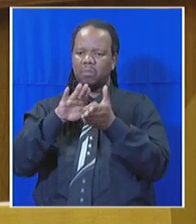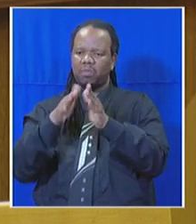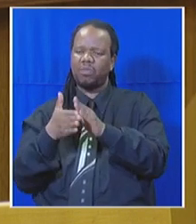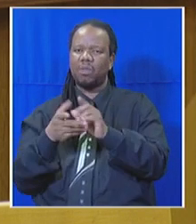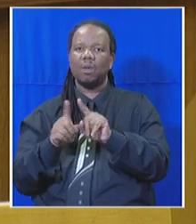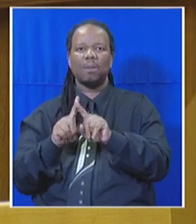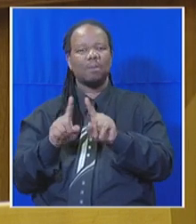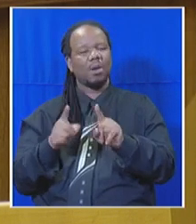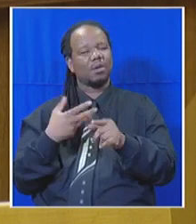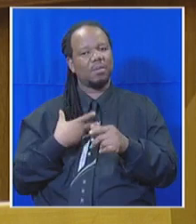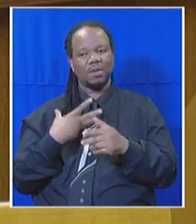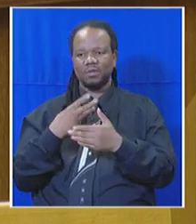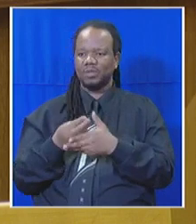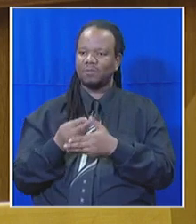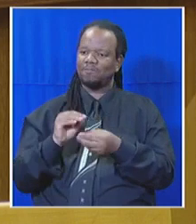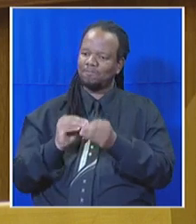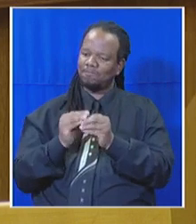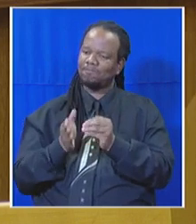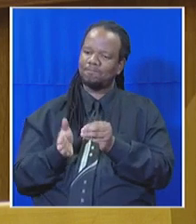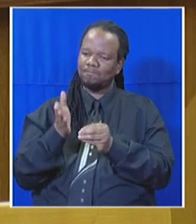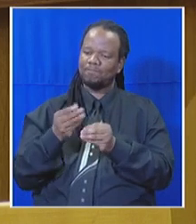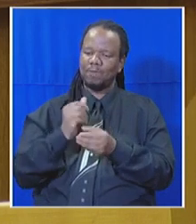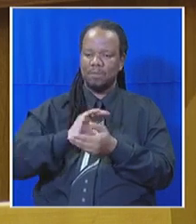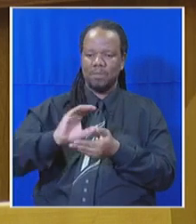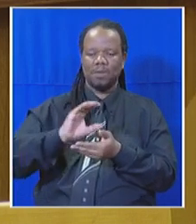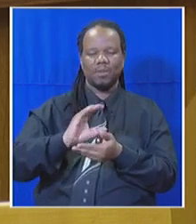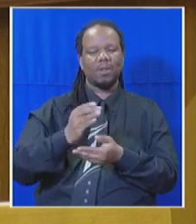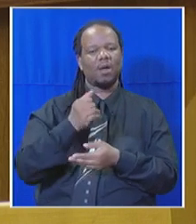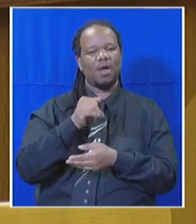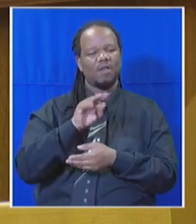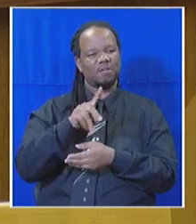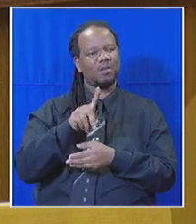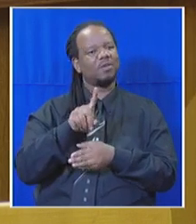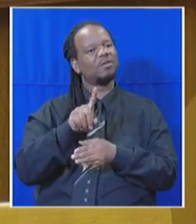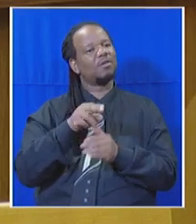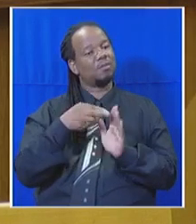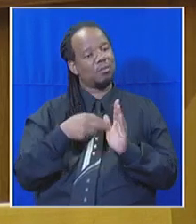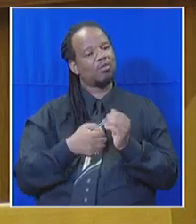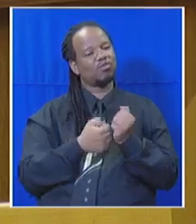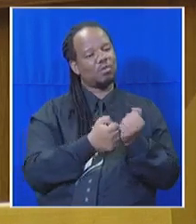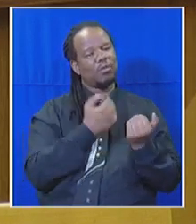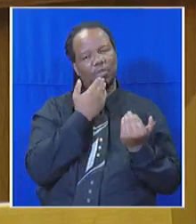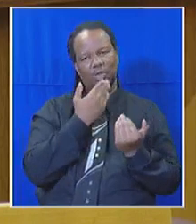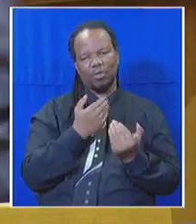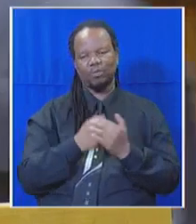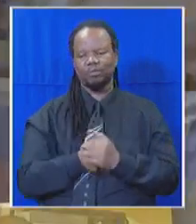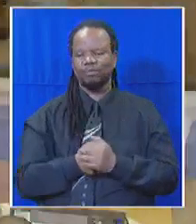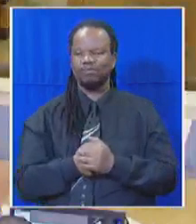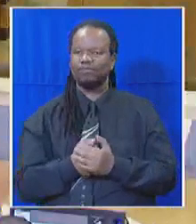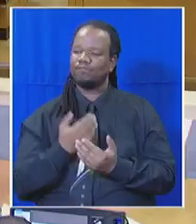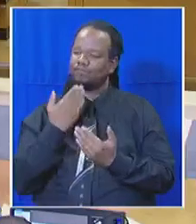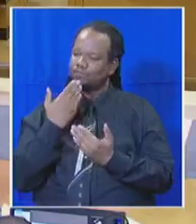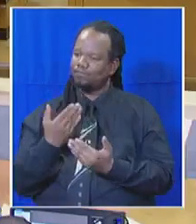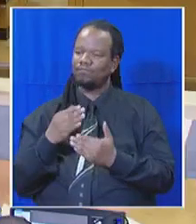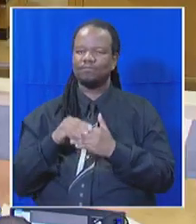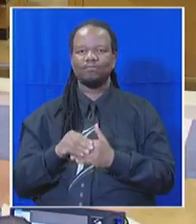receive immediate allocation and repair. The IFP supports the report. I thank you. Thank you, Honourable Member.